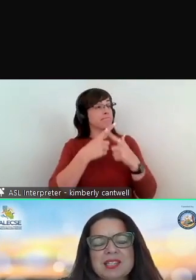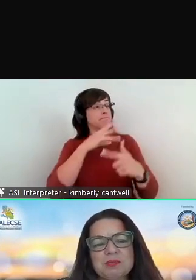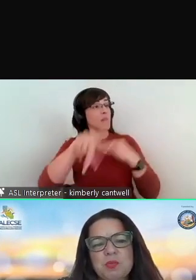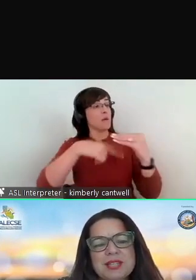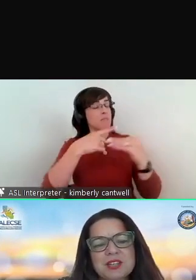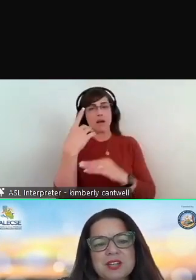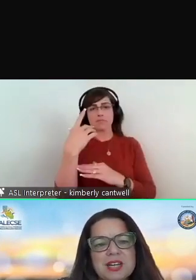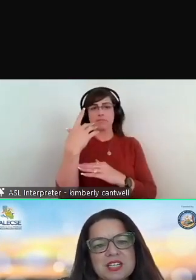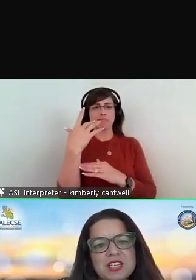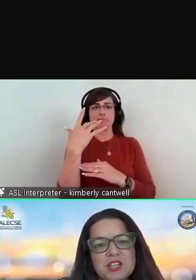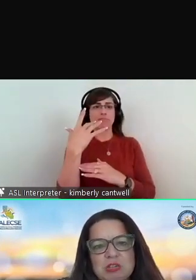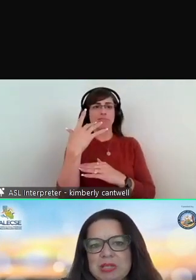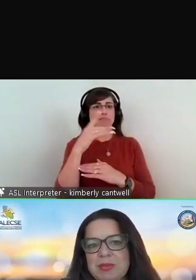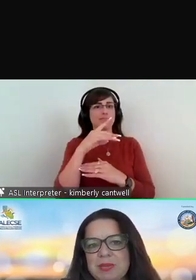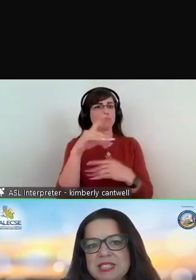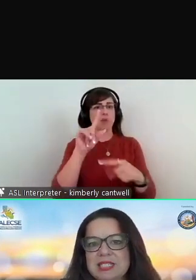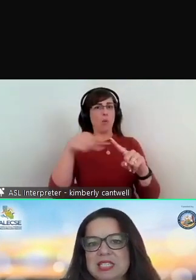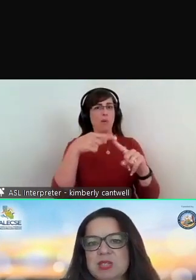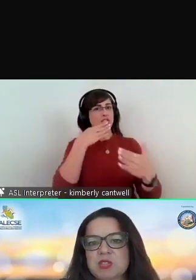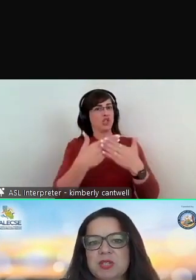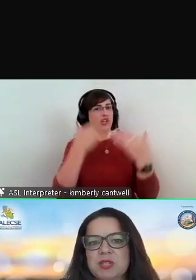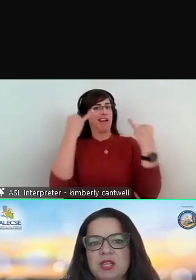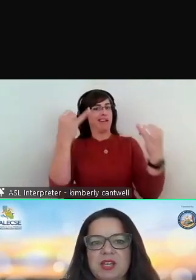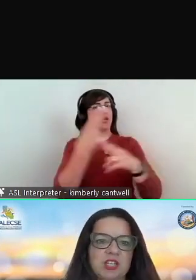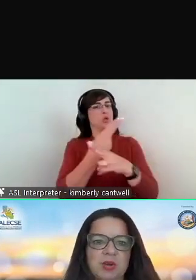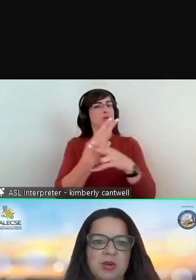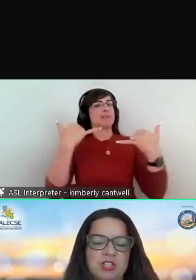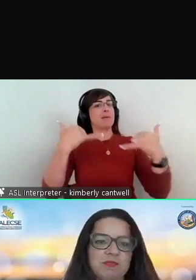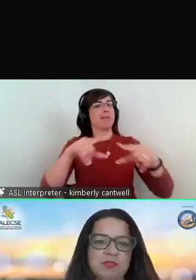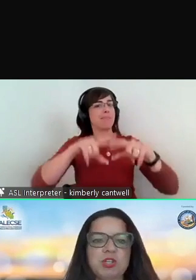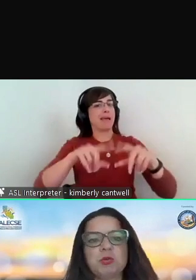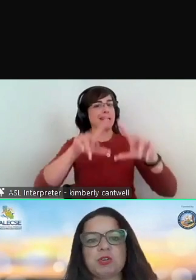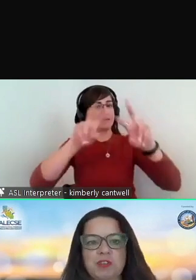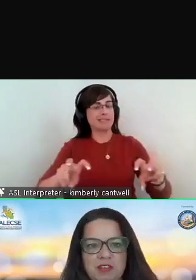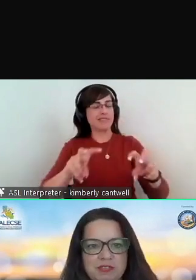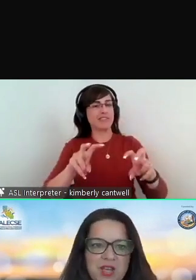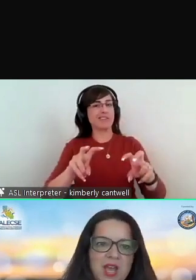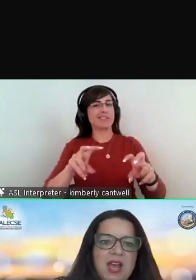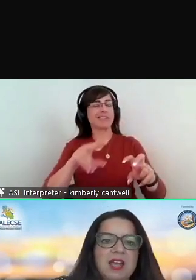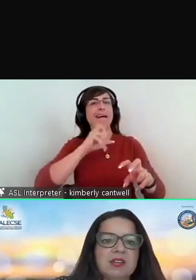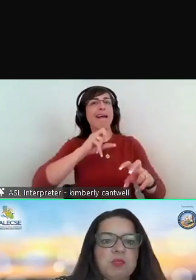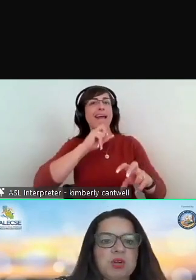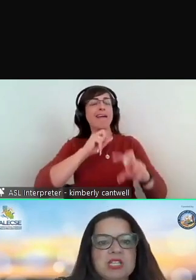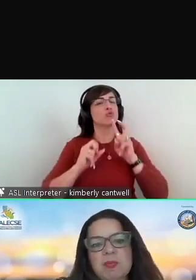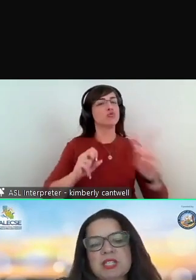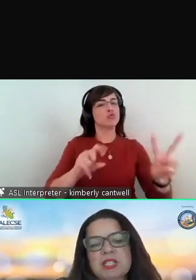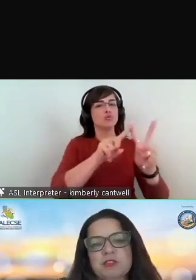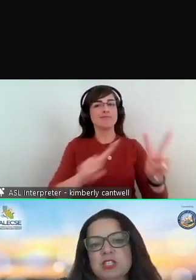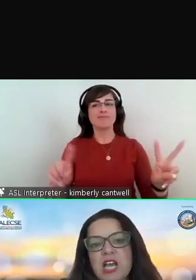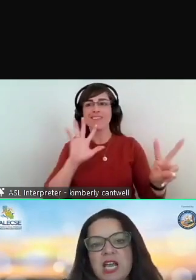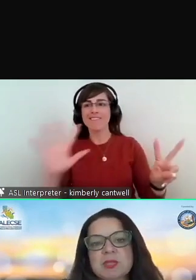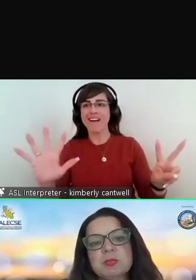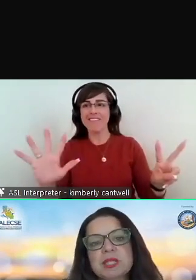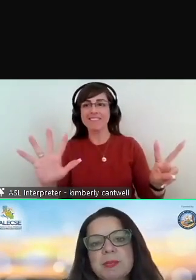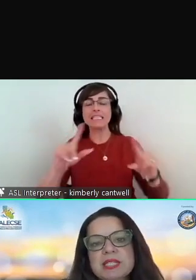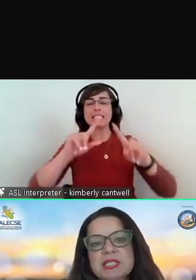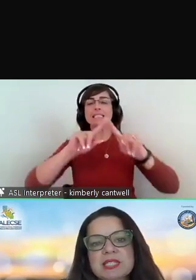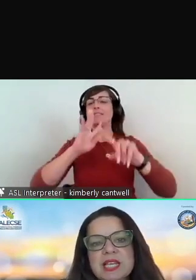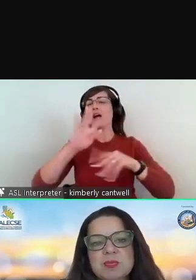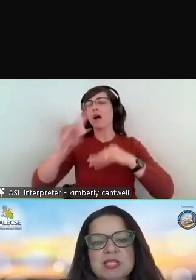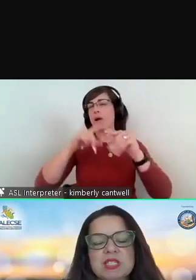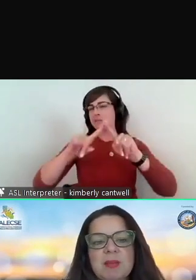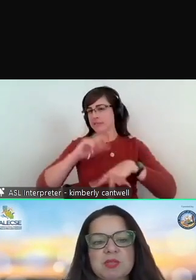why it's a good idea to use play-based assessments with the age range of 2 to 5. And we're going to talk about the different types of